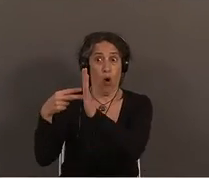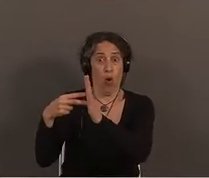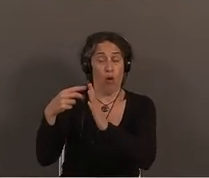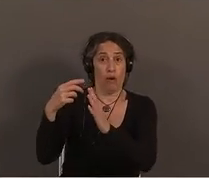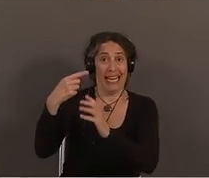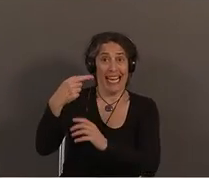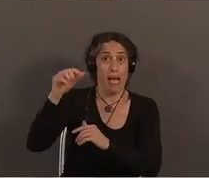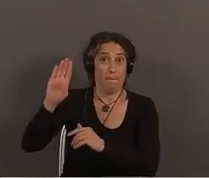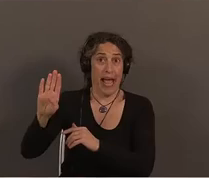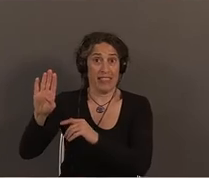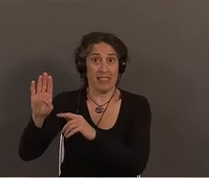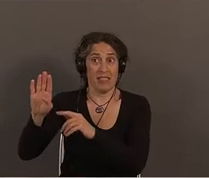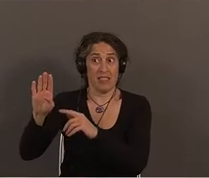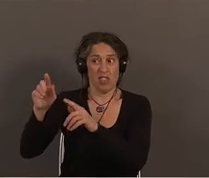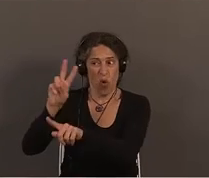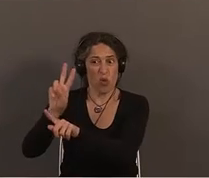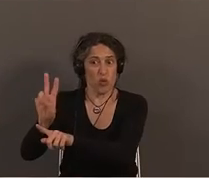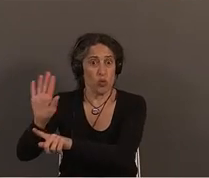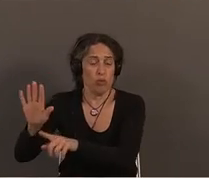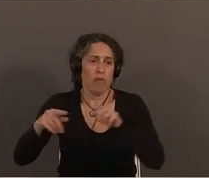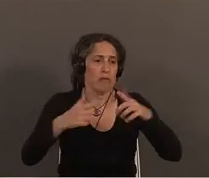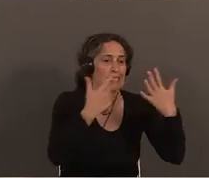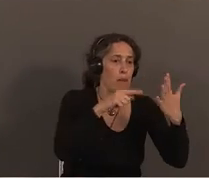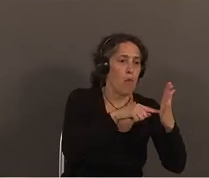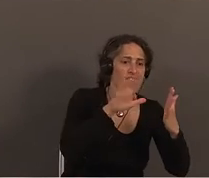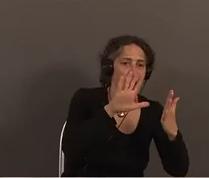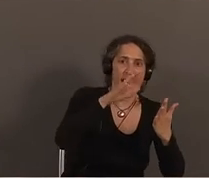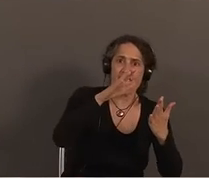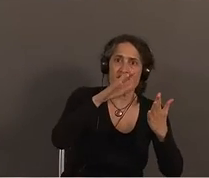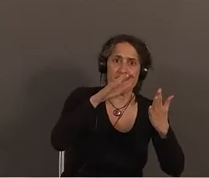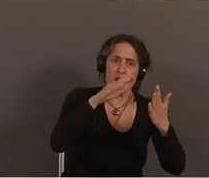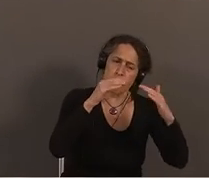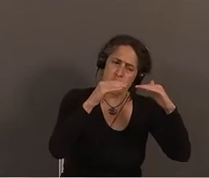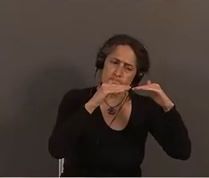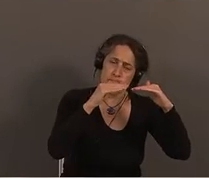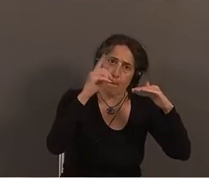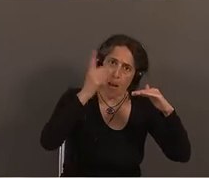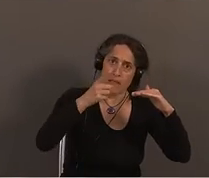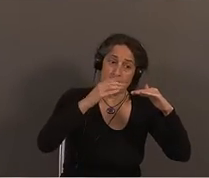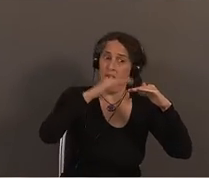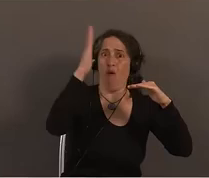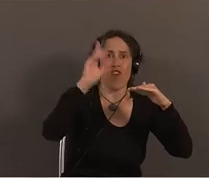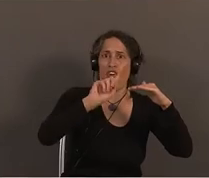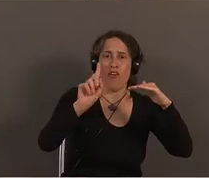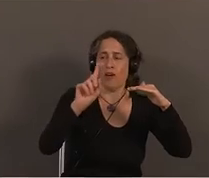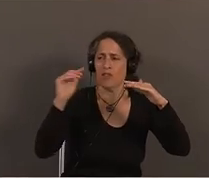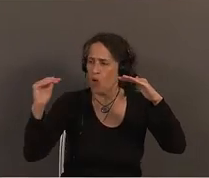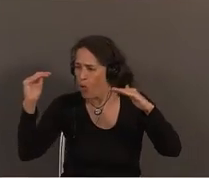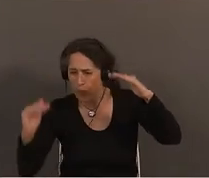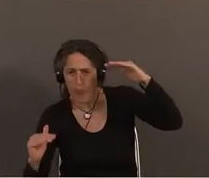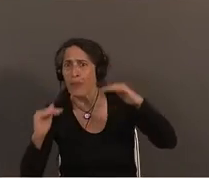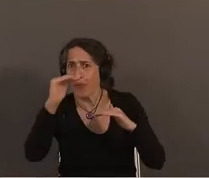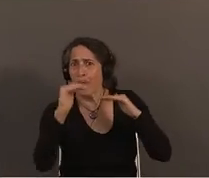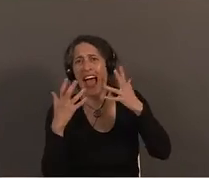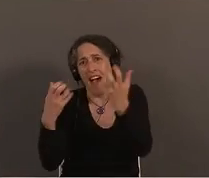worked out over time, okay? But clearly, for operators, we have to be able to cover our